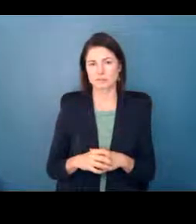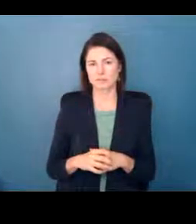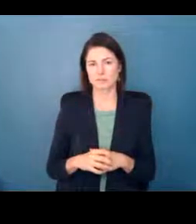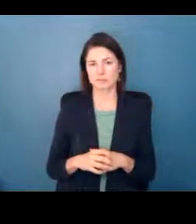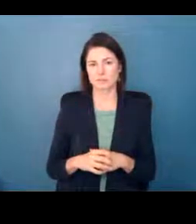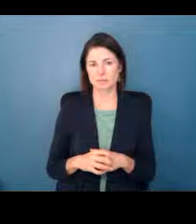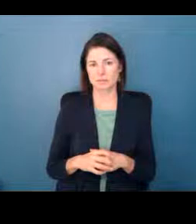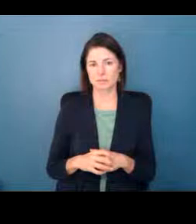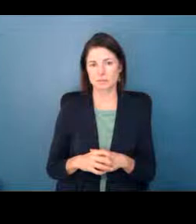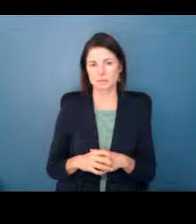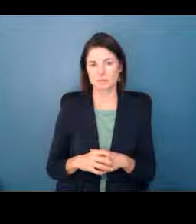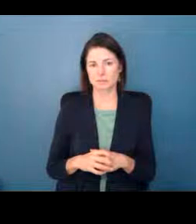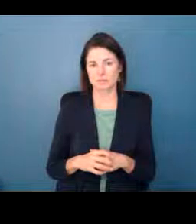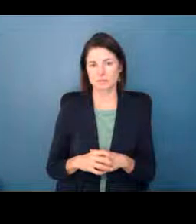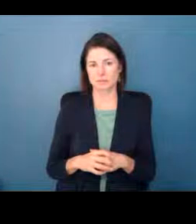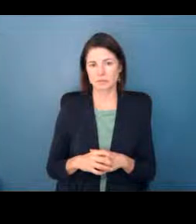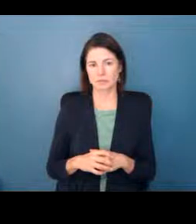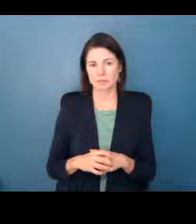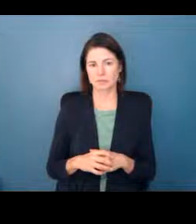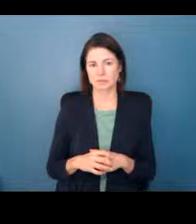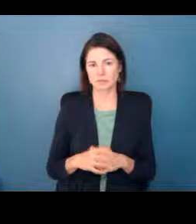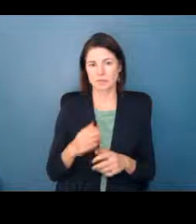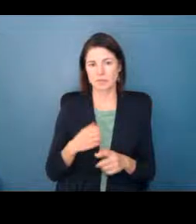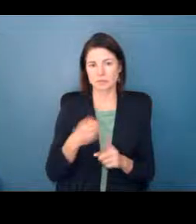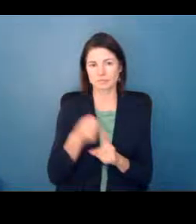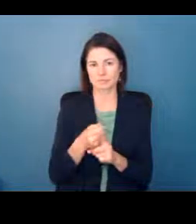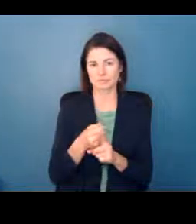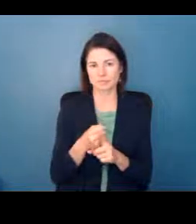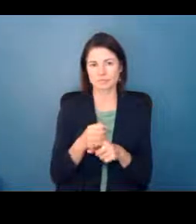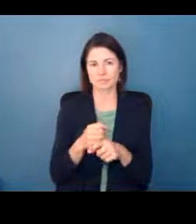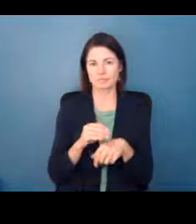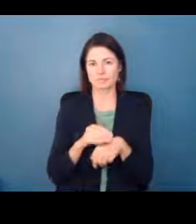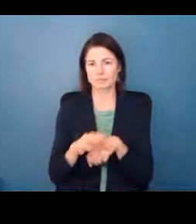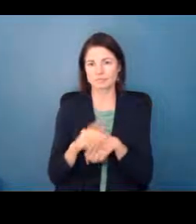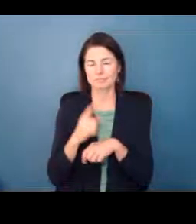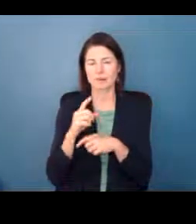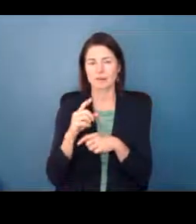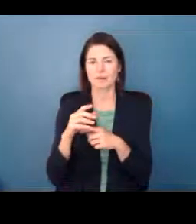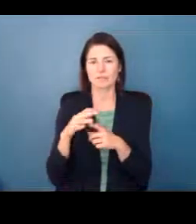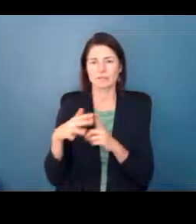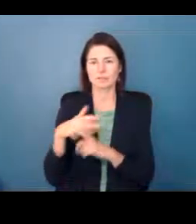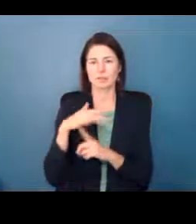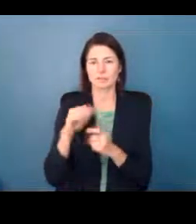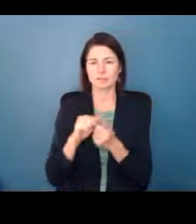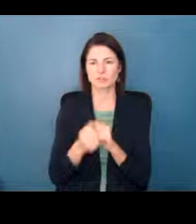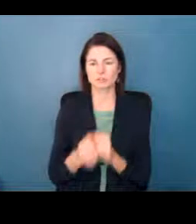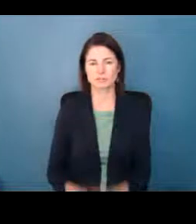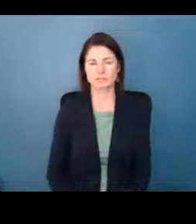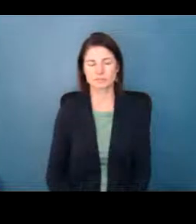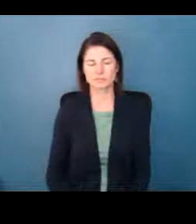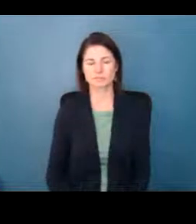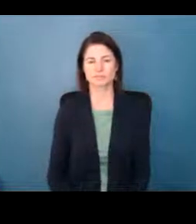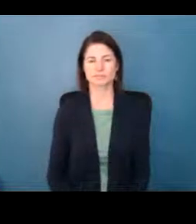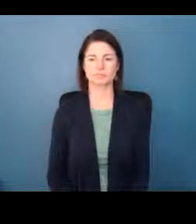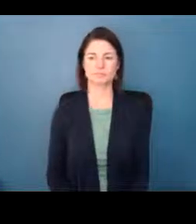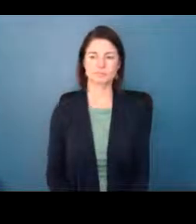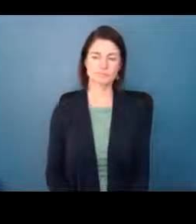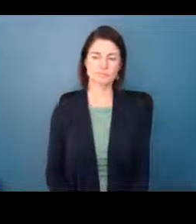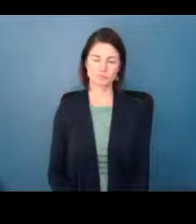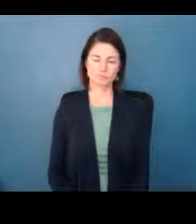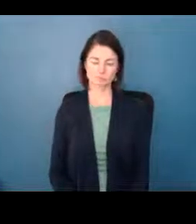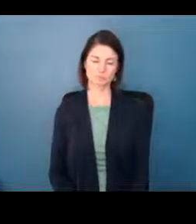durability and impact of guideline changes that we made? Thanks. It's a great question, Commissioner. So I think, the